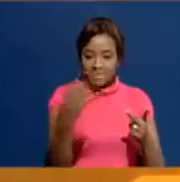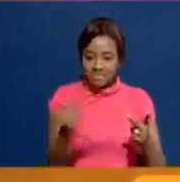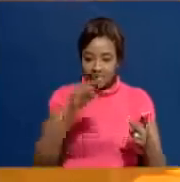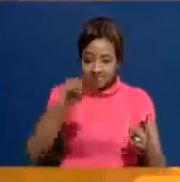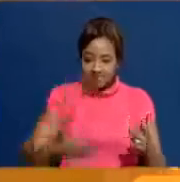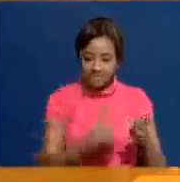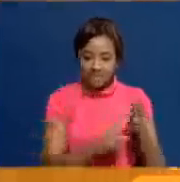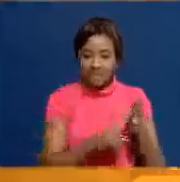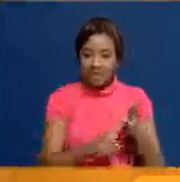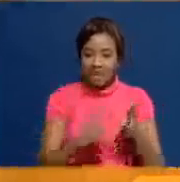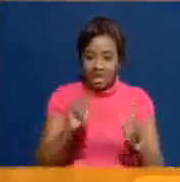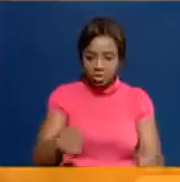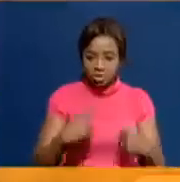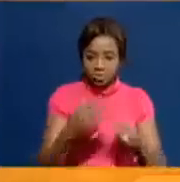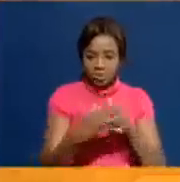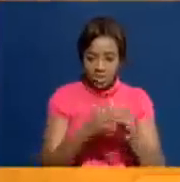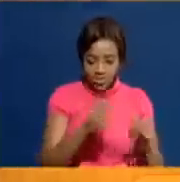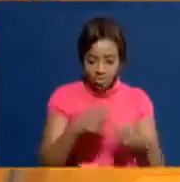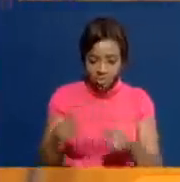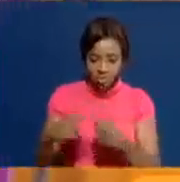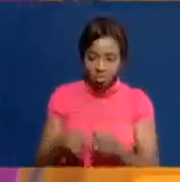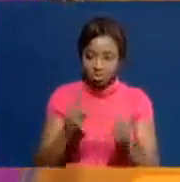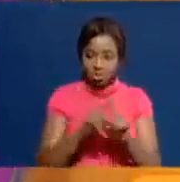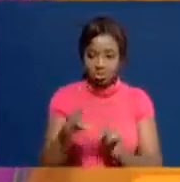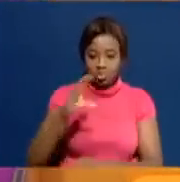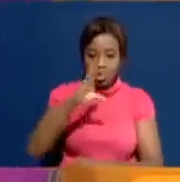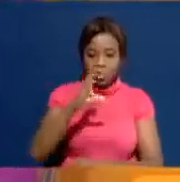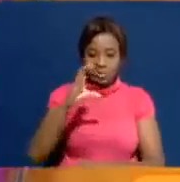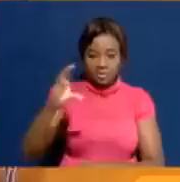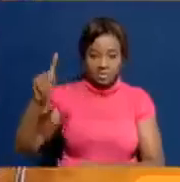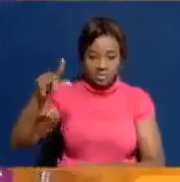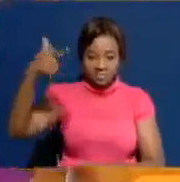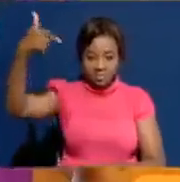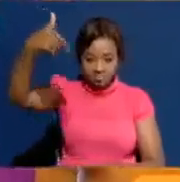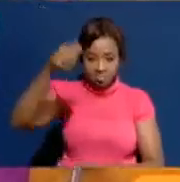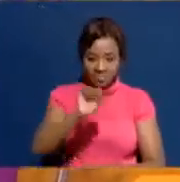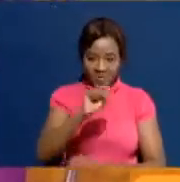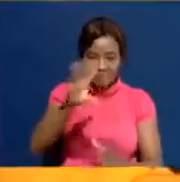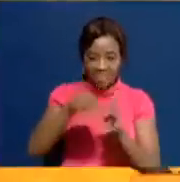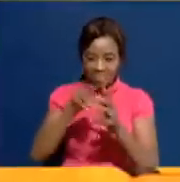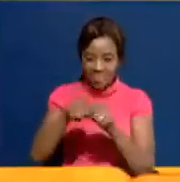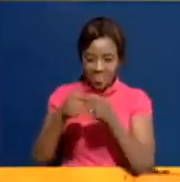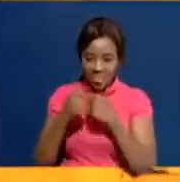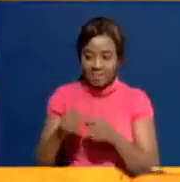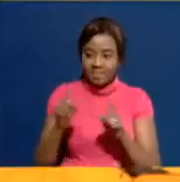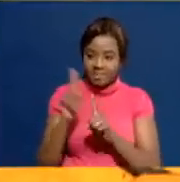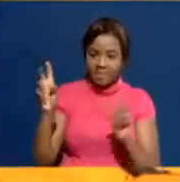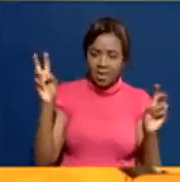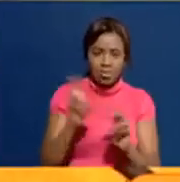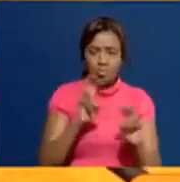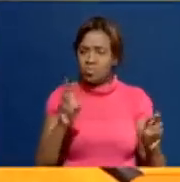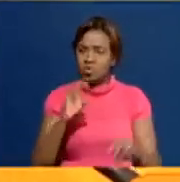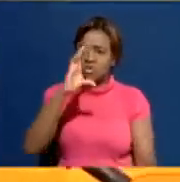8 pairs of shoes. 5 cameras were also destroyed in the process, with the thugs actively searching for the